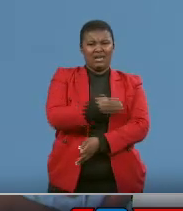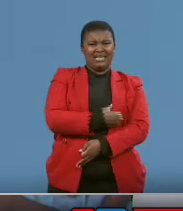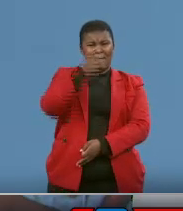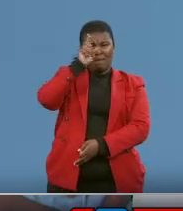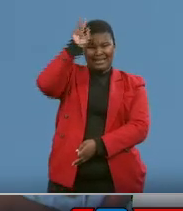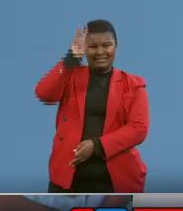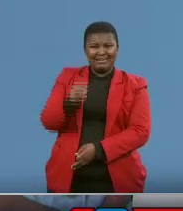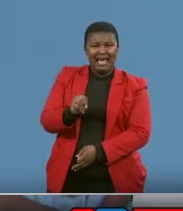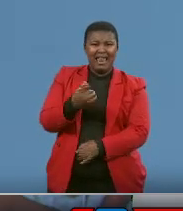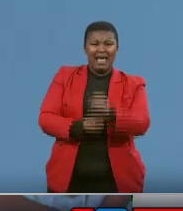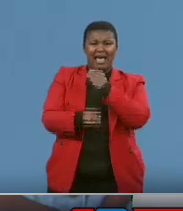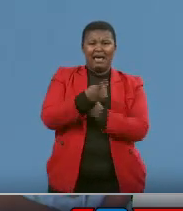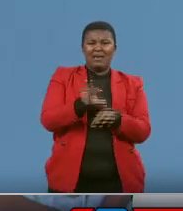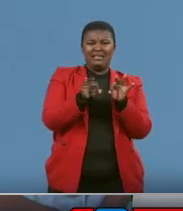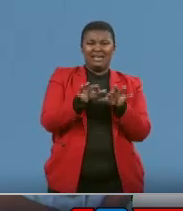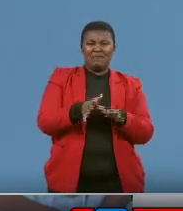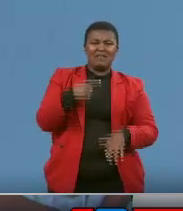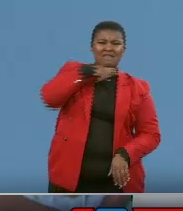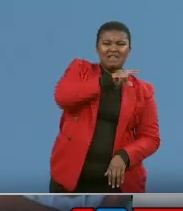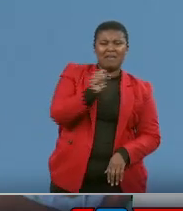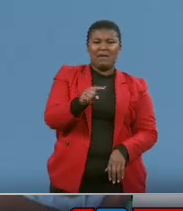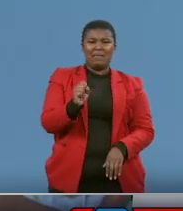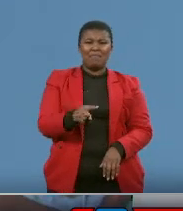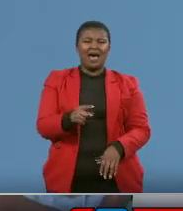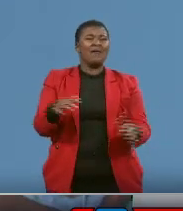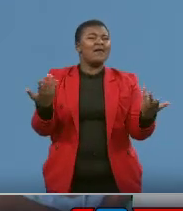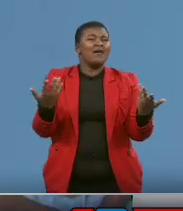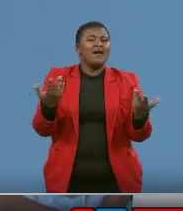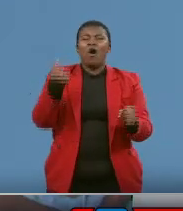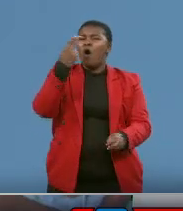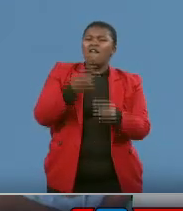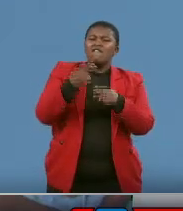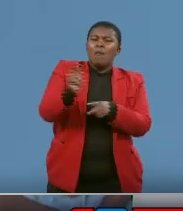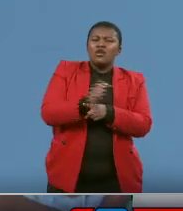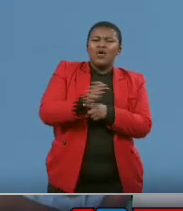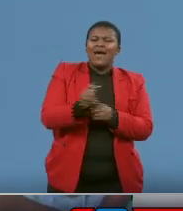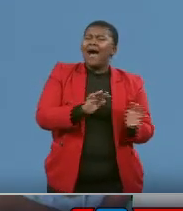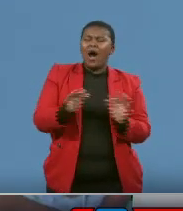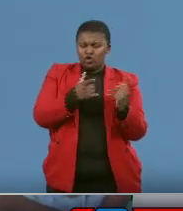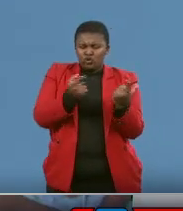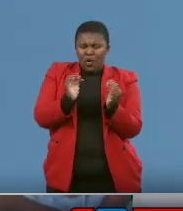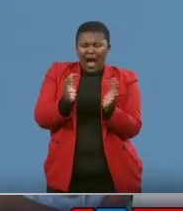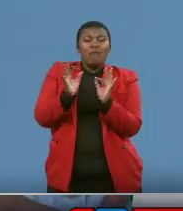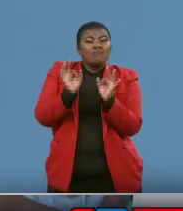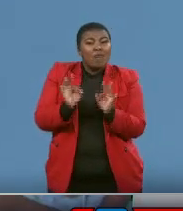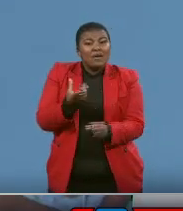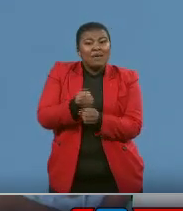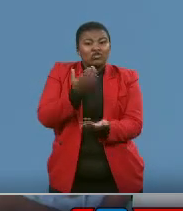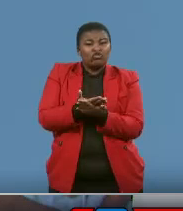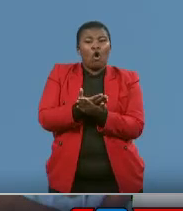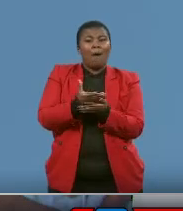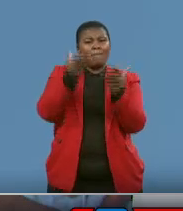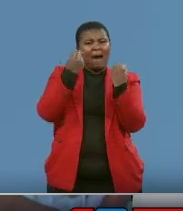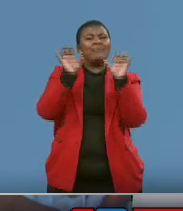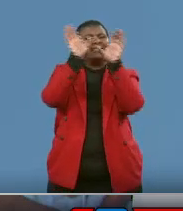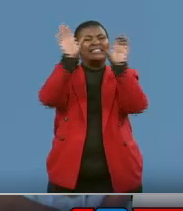How do we make sure that someone who's interested in this, or perhaps wants to get formal training in this, gets it done properly with the proper